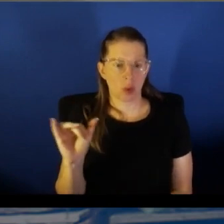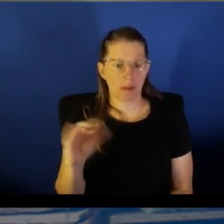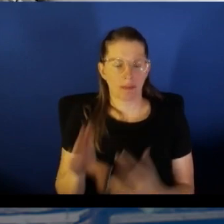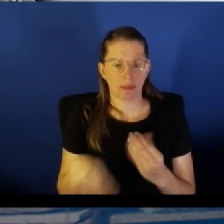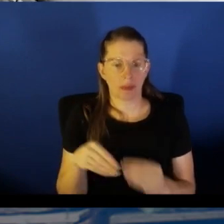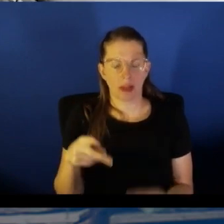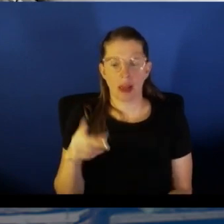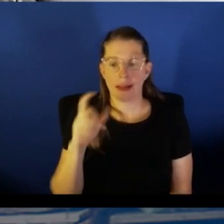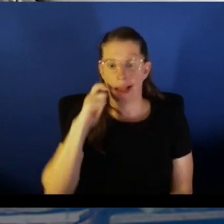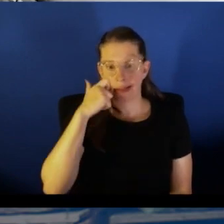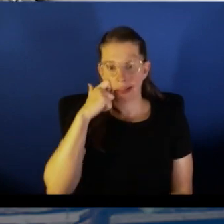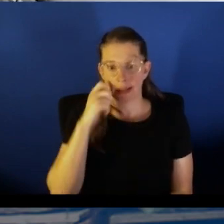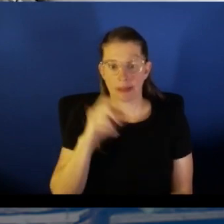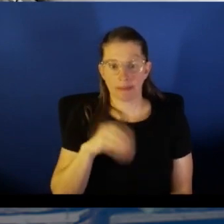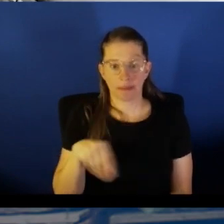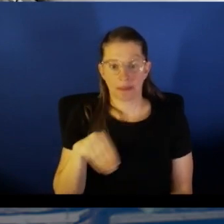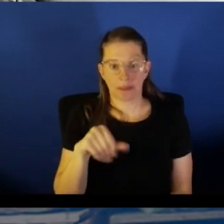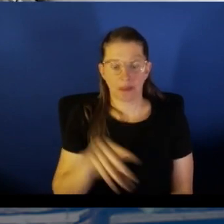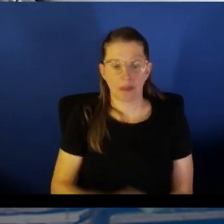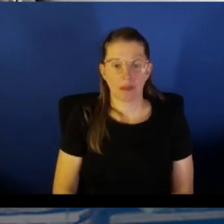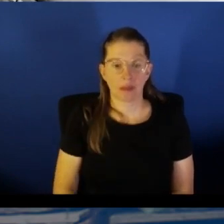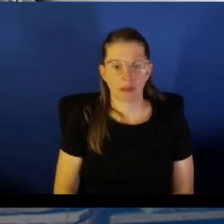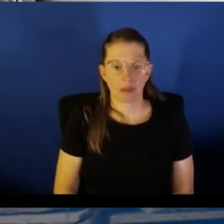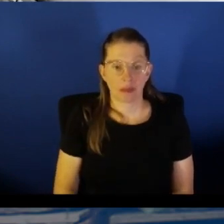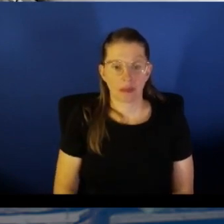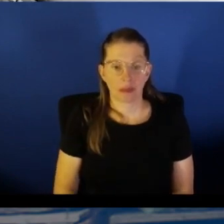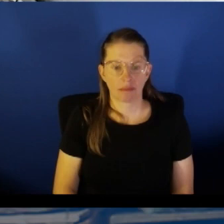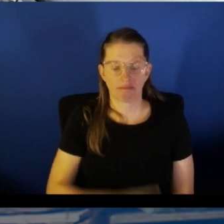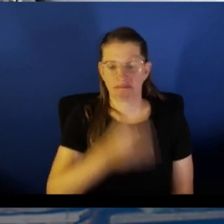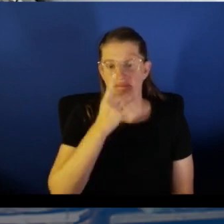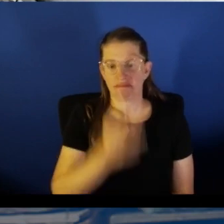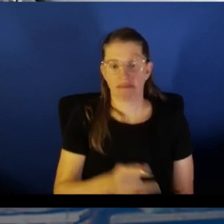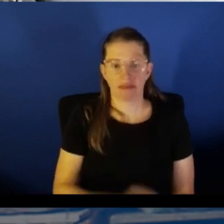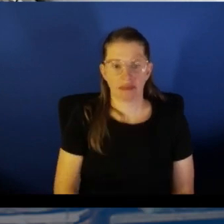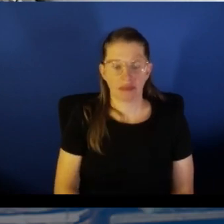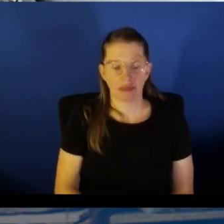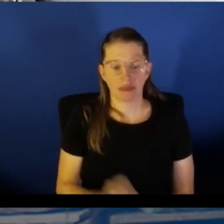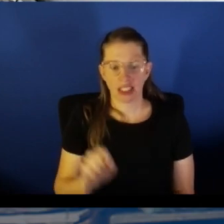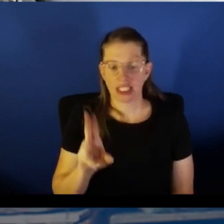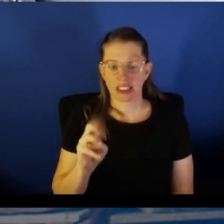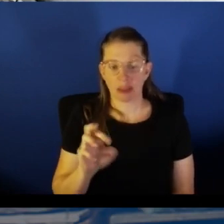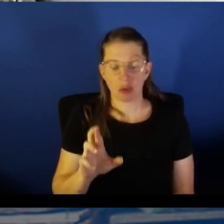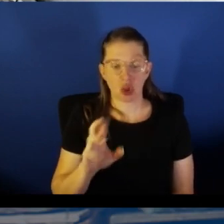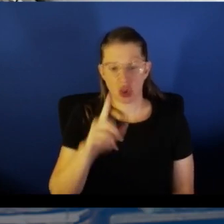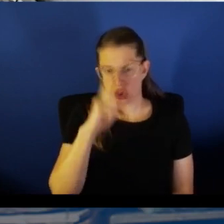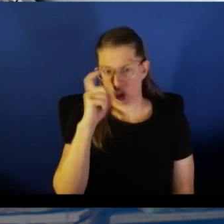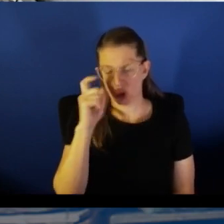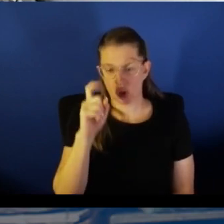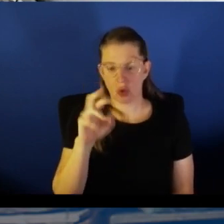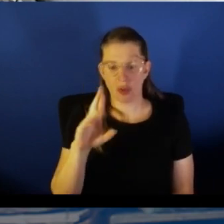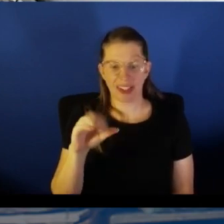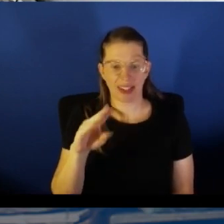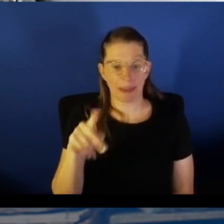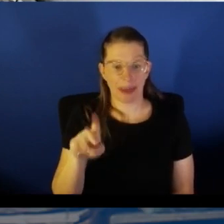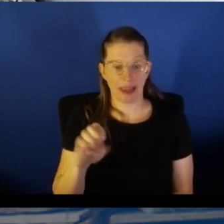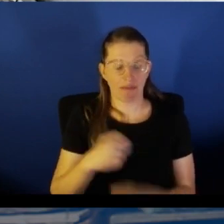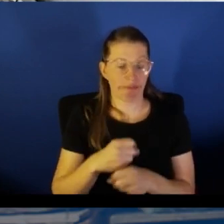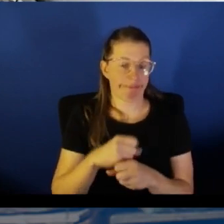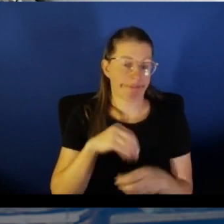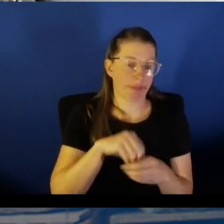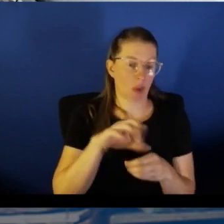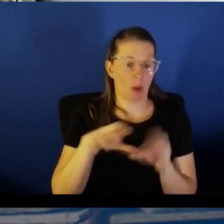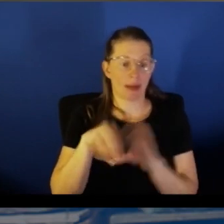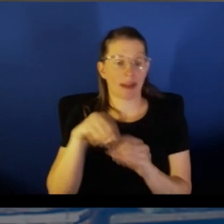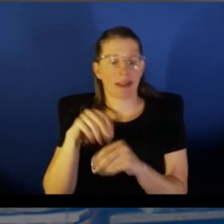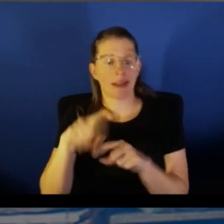onions. We have ourselves a delicious summer recipe that you can make inside or outside depending on